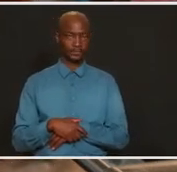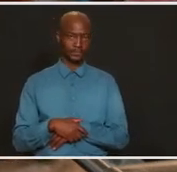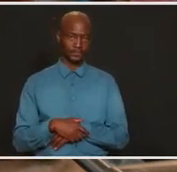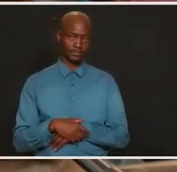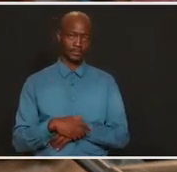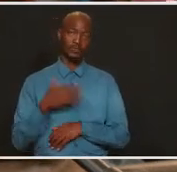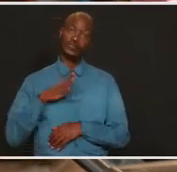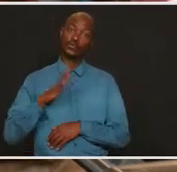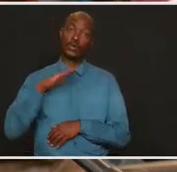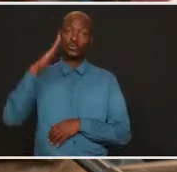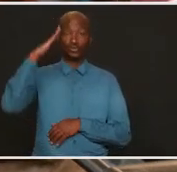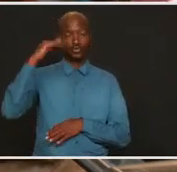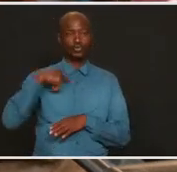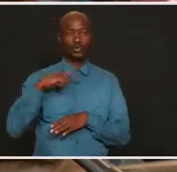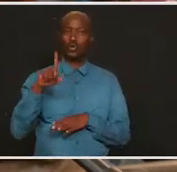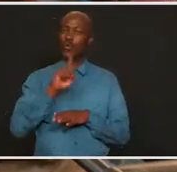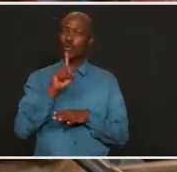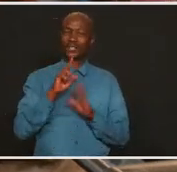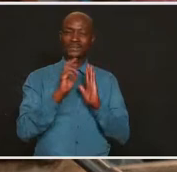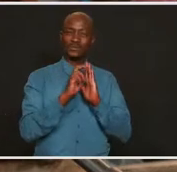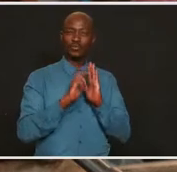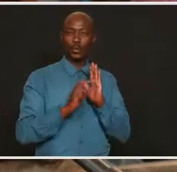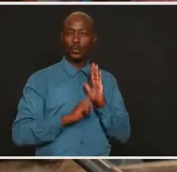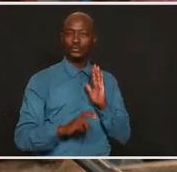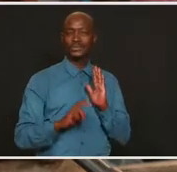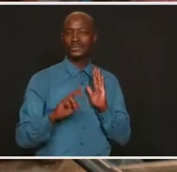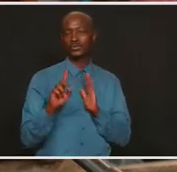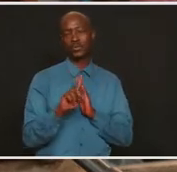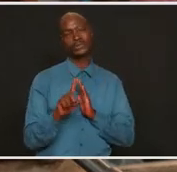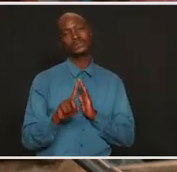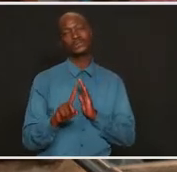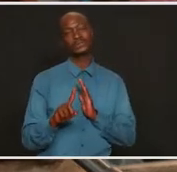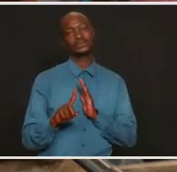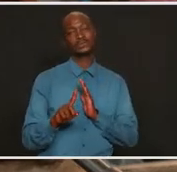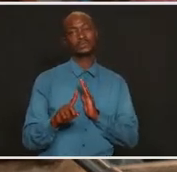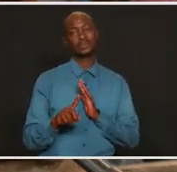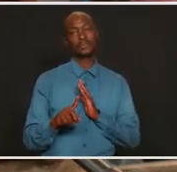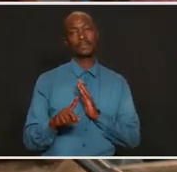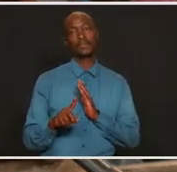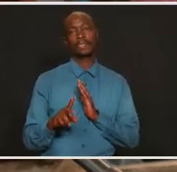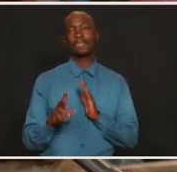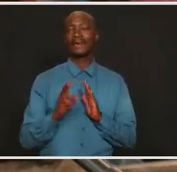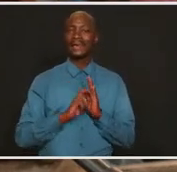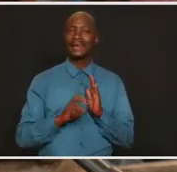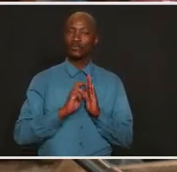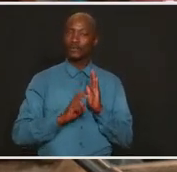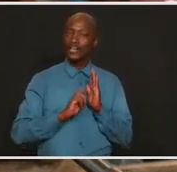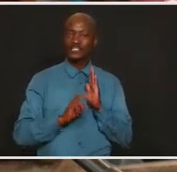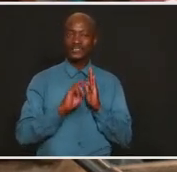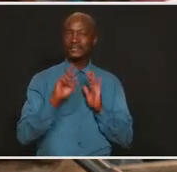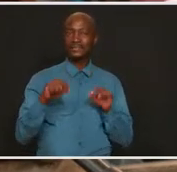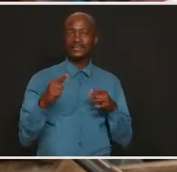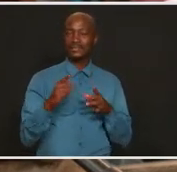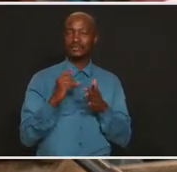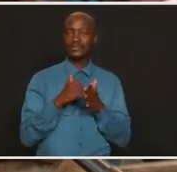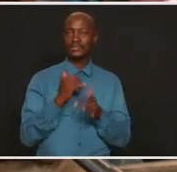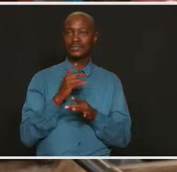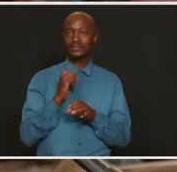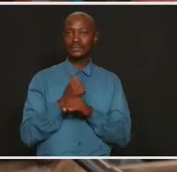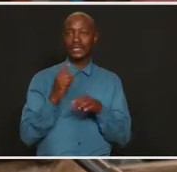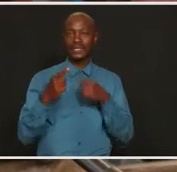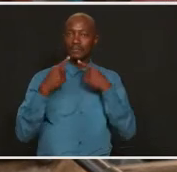we want to know what are the regulations the regulations can't just be made without um